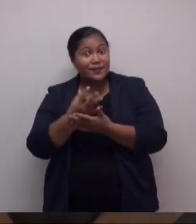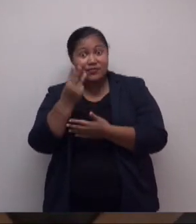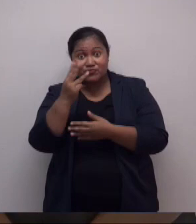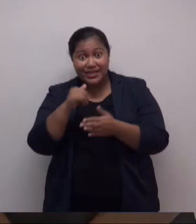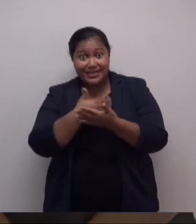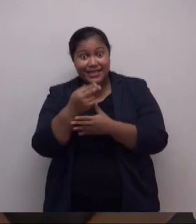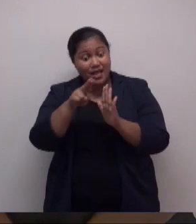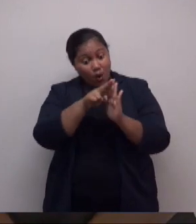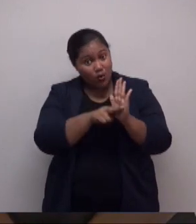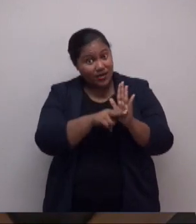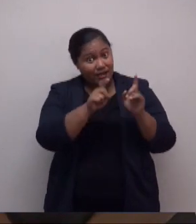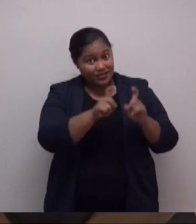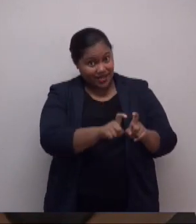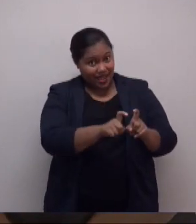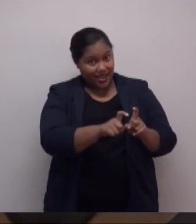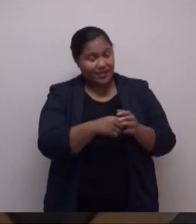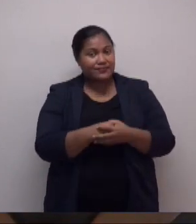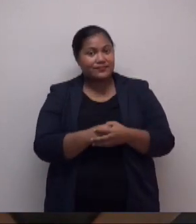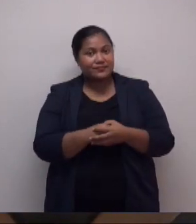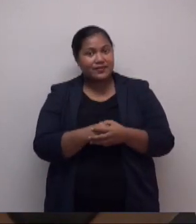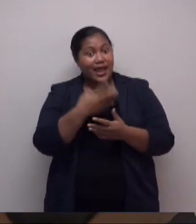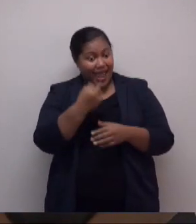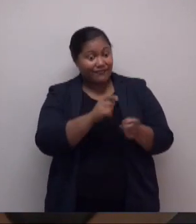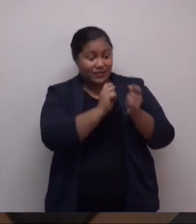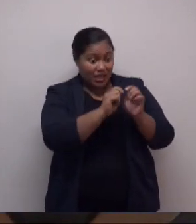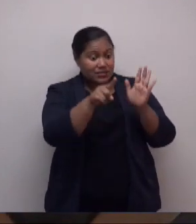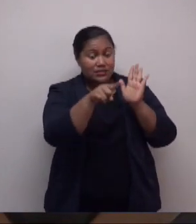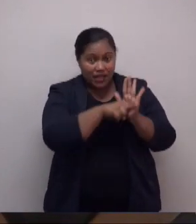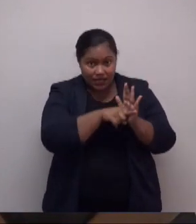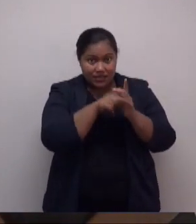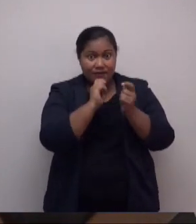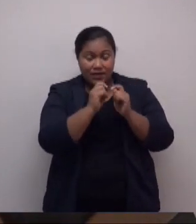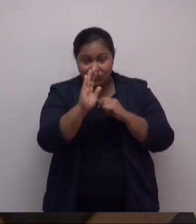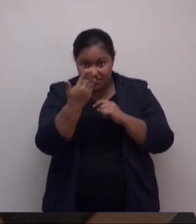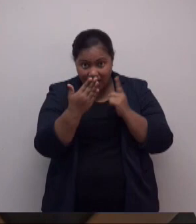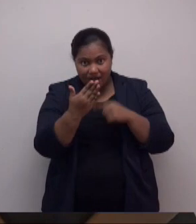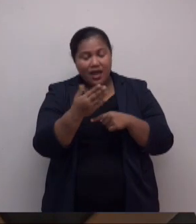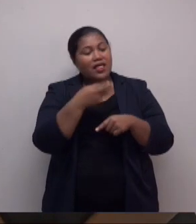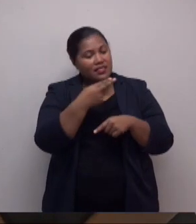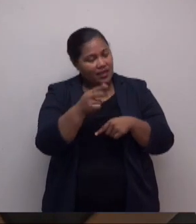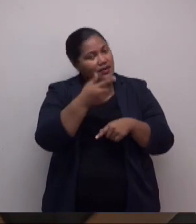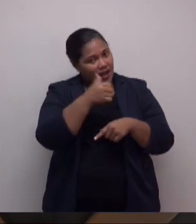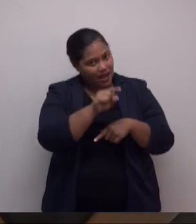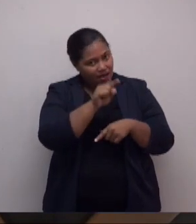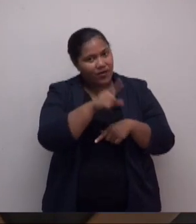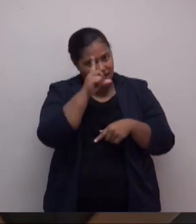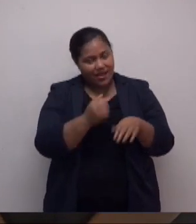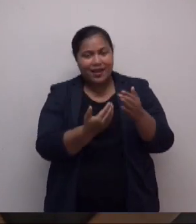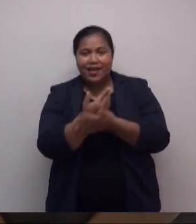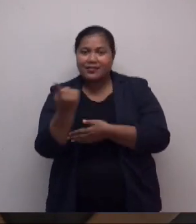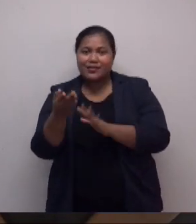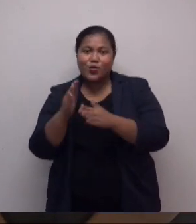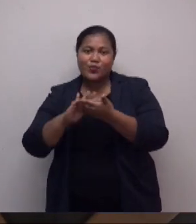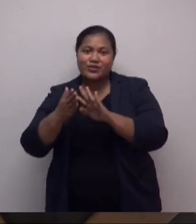on a hotel premises in Fiji, a negative COVID-19 test result will allow these travelers to enter Fijian